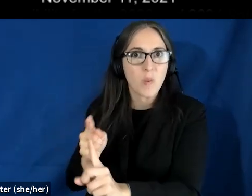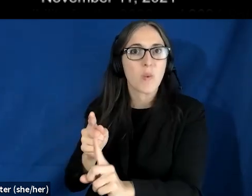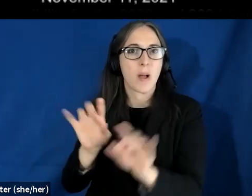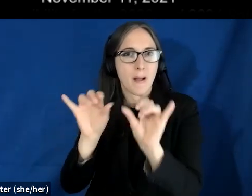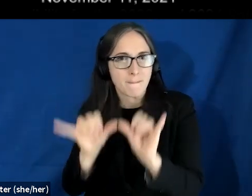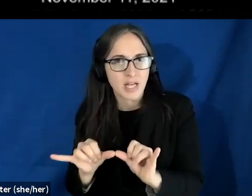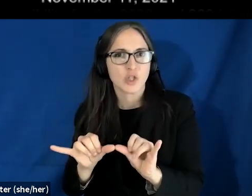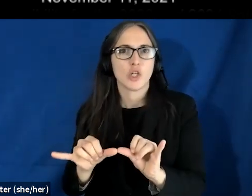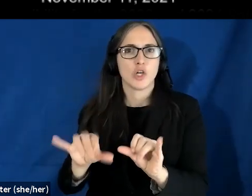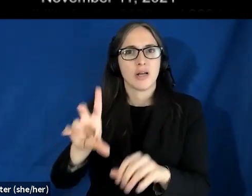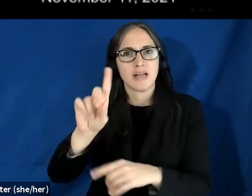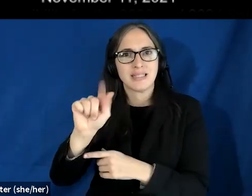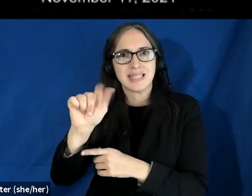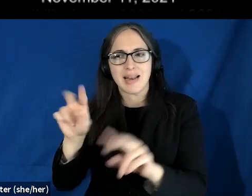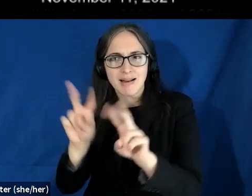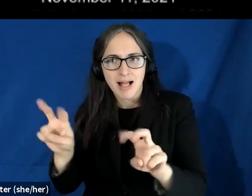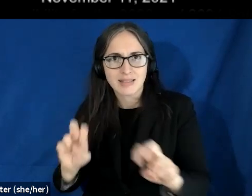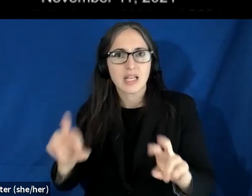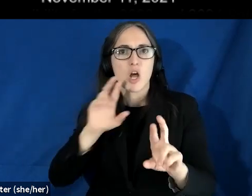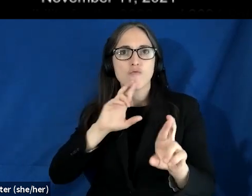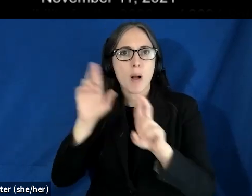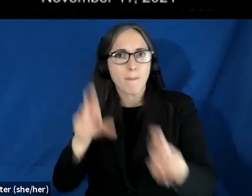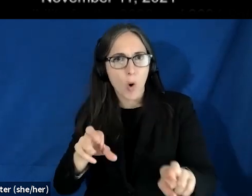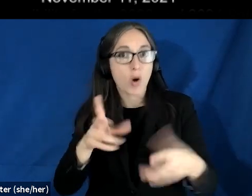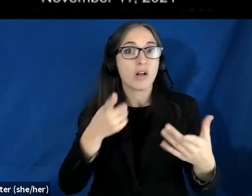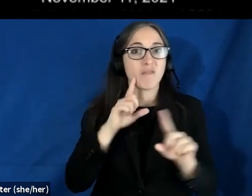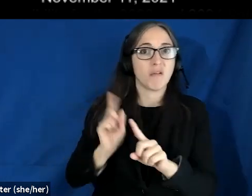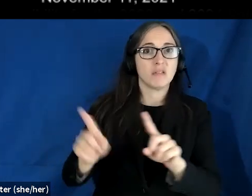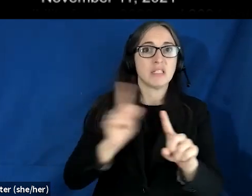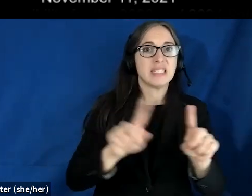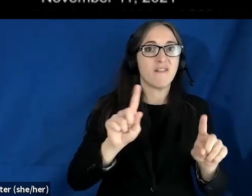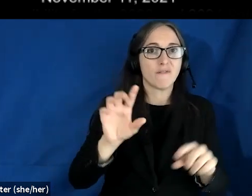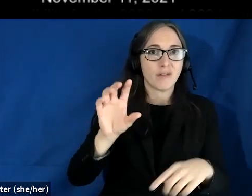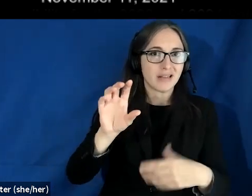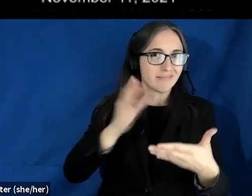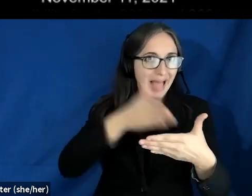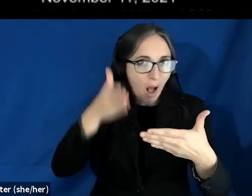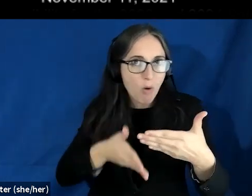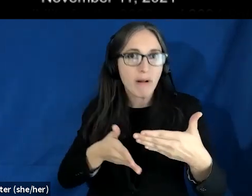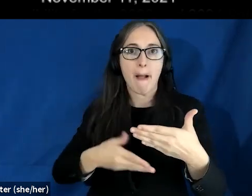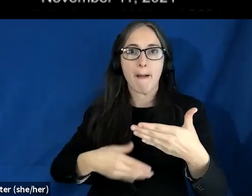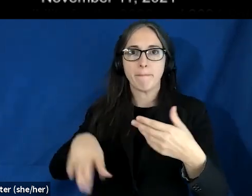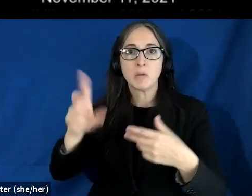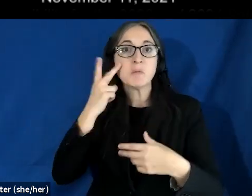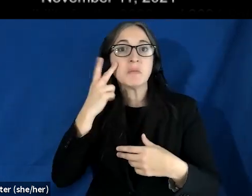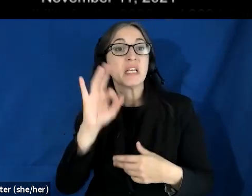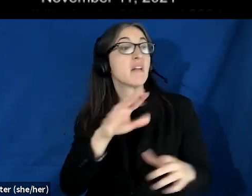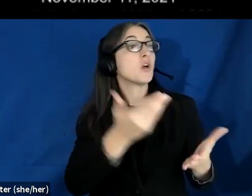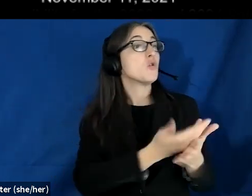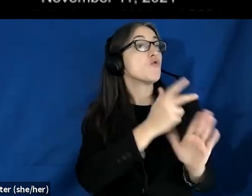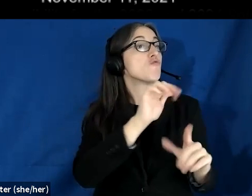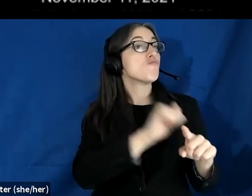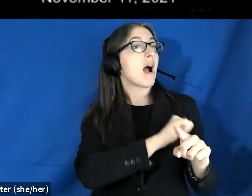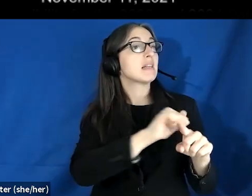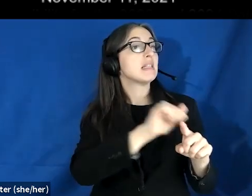reports as far as the outcomes and outputs you could collect to see if your new practices are actually working. And then you'd